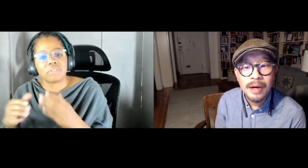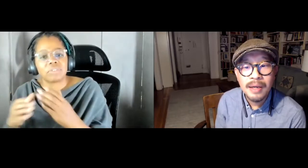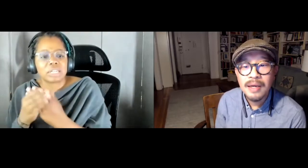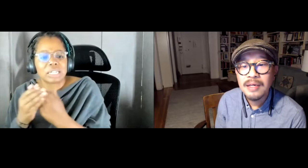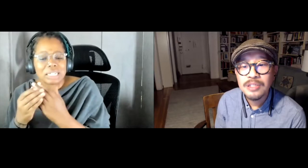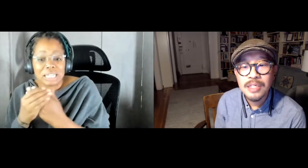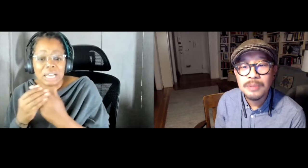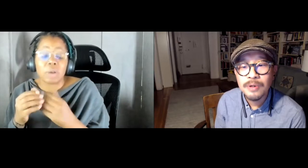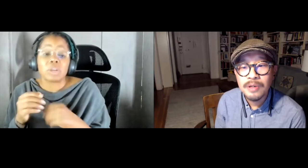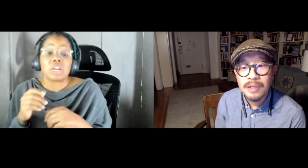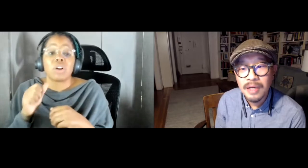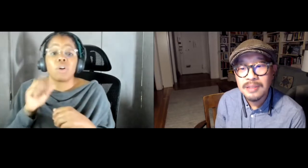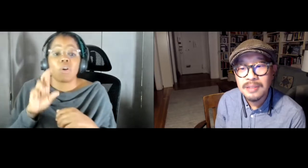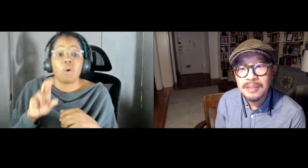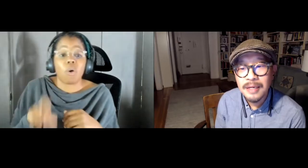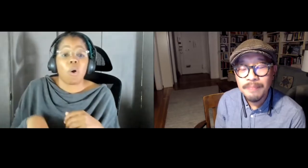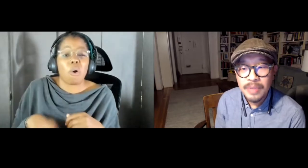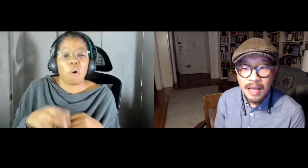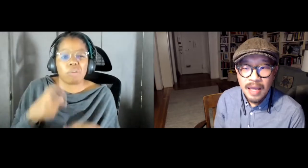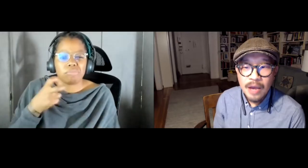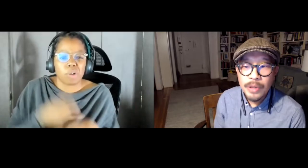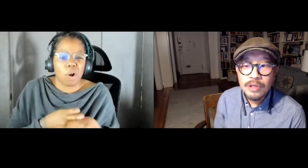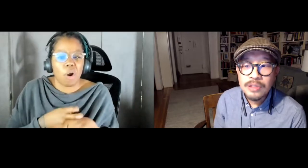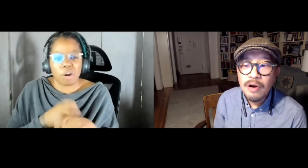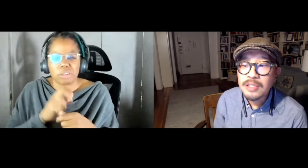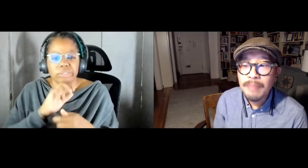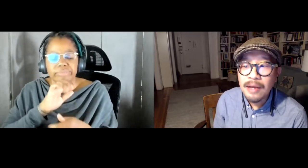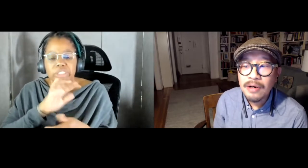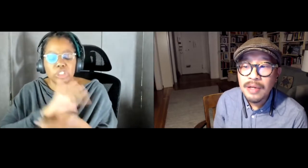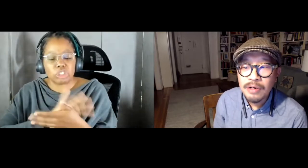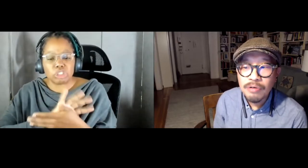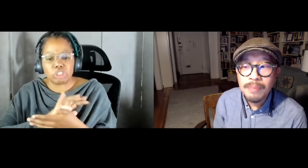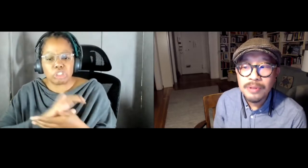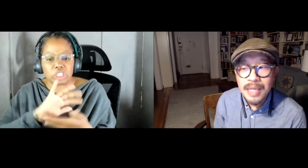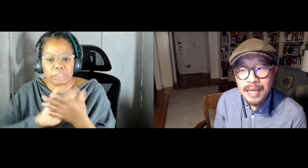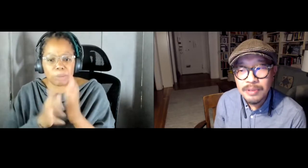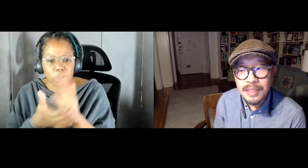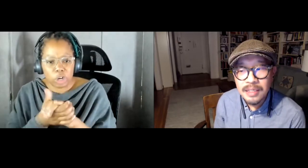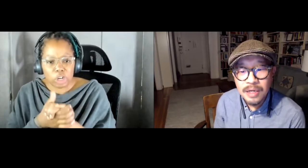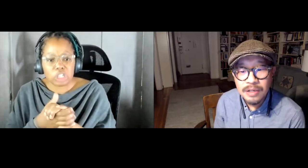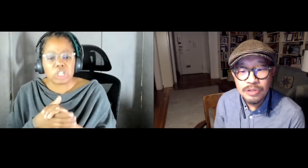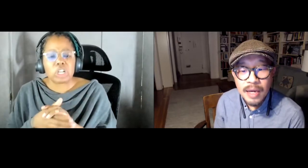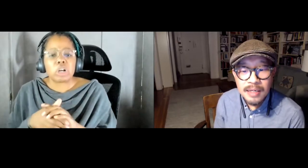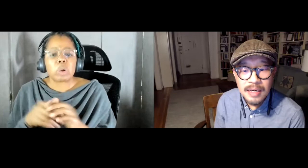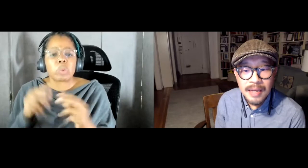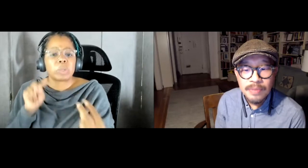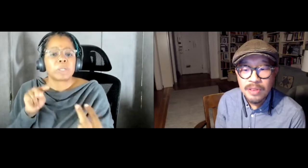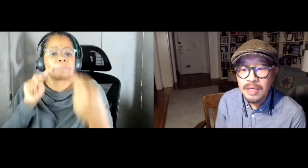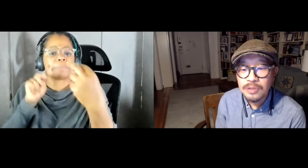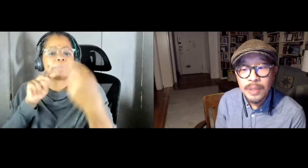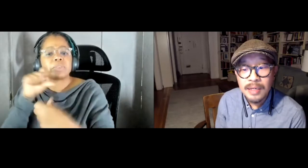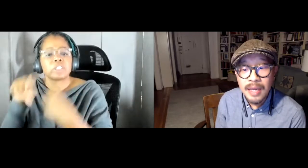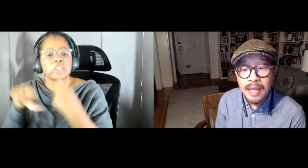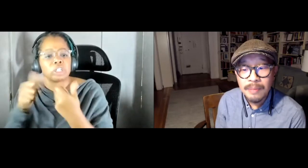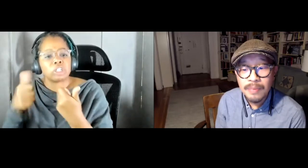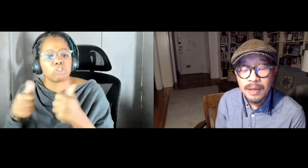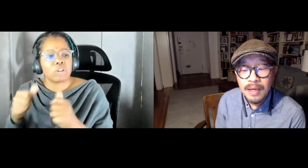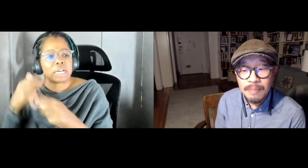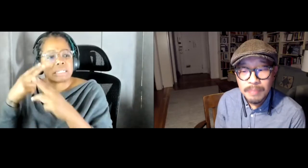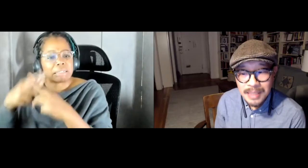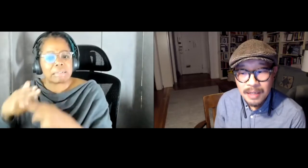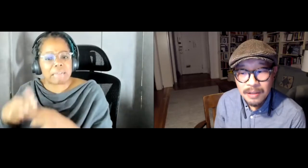hockey puck cheeseburger deluxes. And we looked across battered and crumbled tables at each other, trying to name the things we could